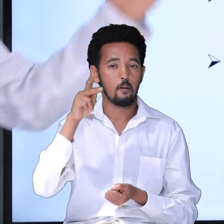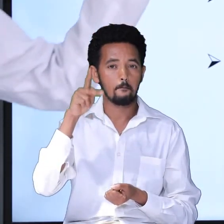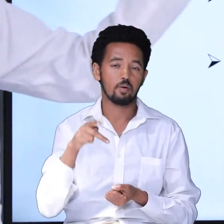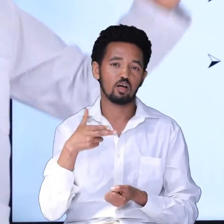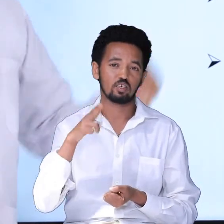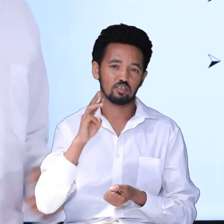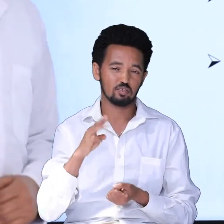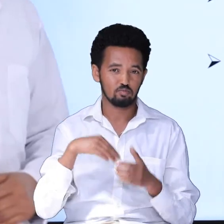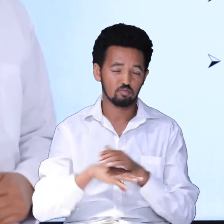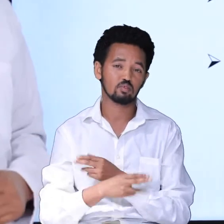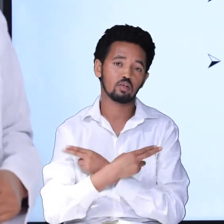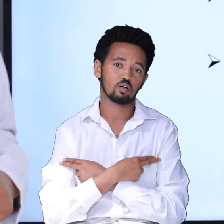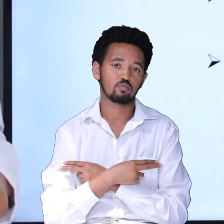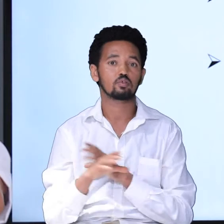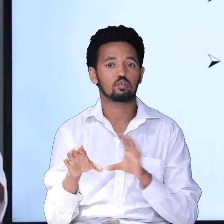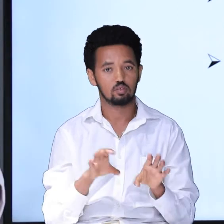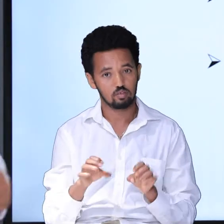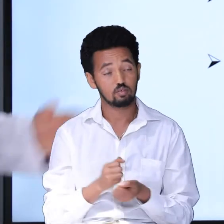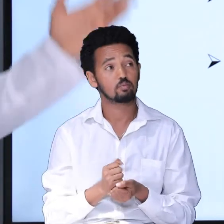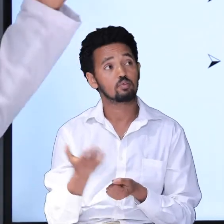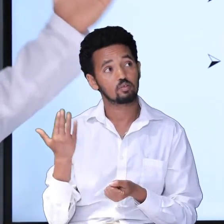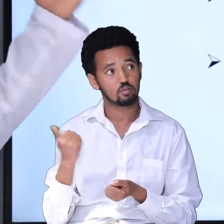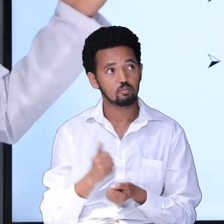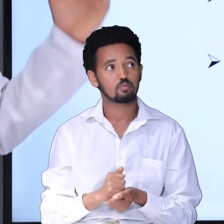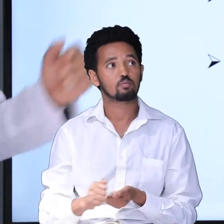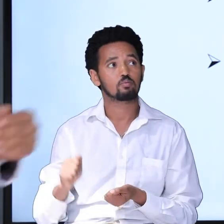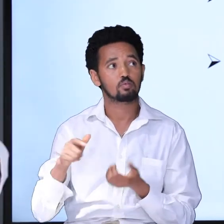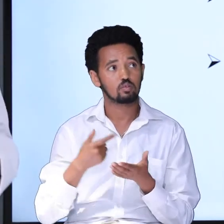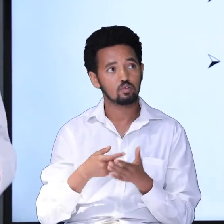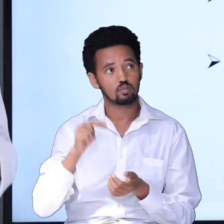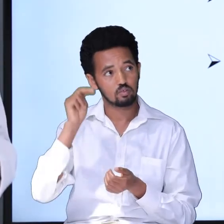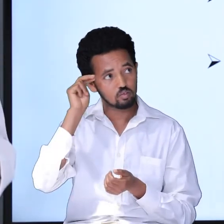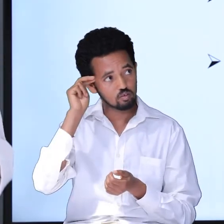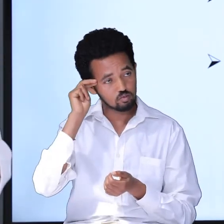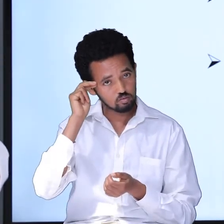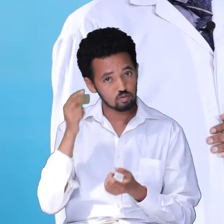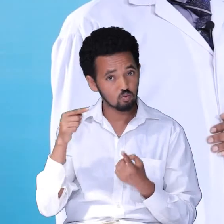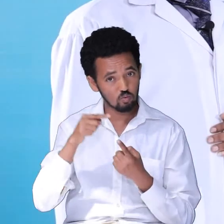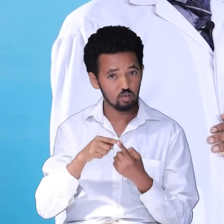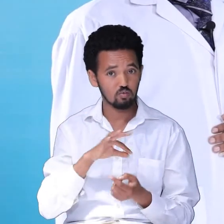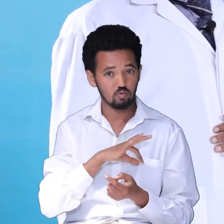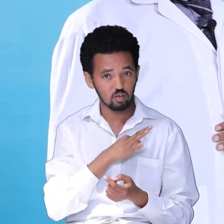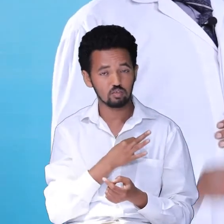What effects did Napoleon's rule have upon in France?